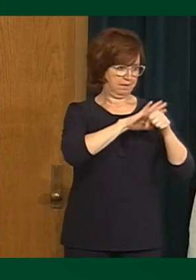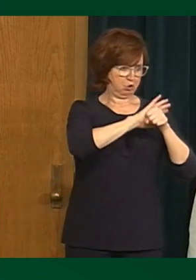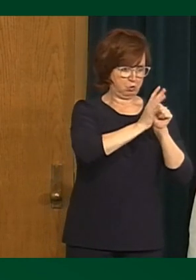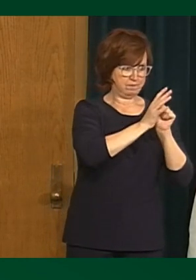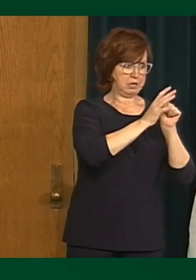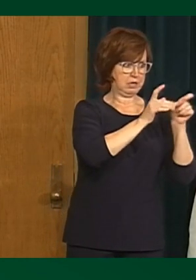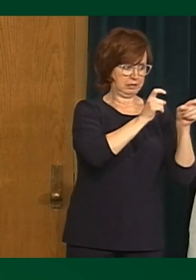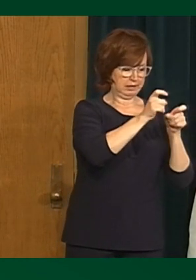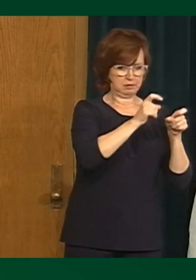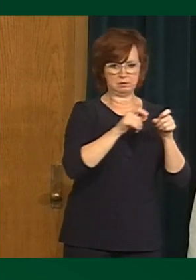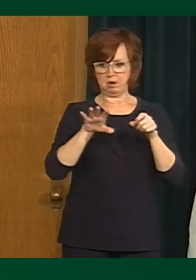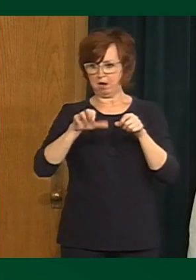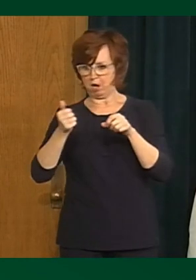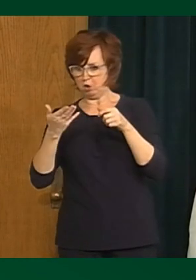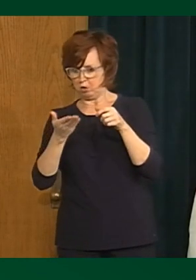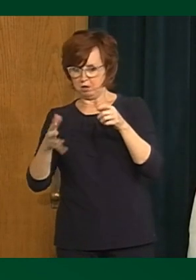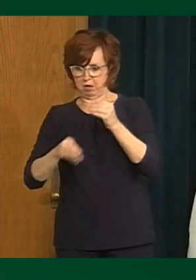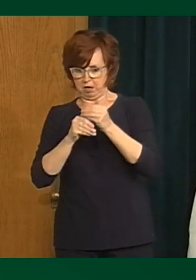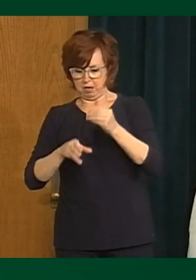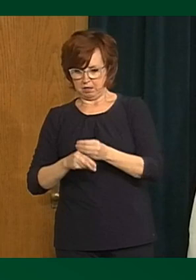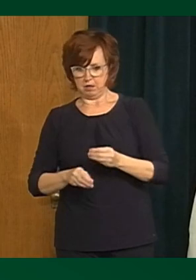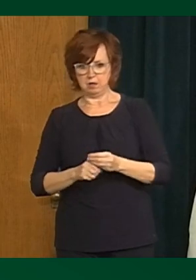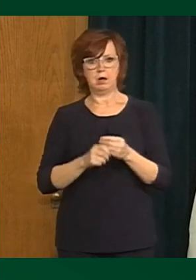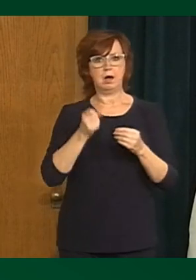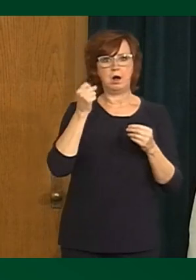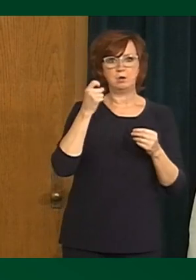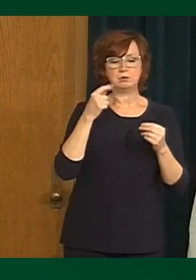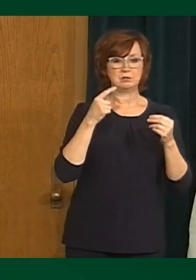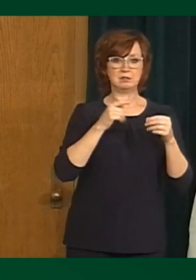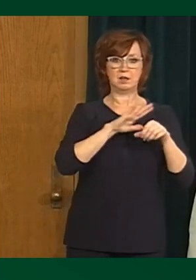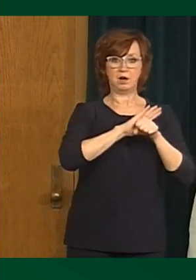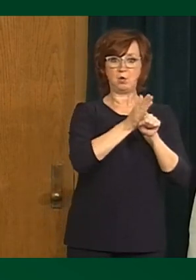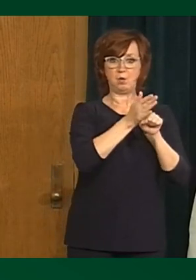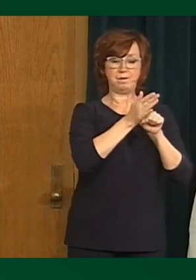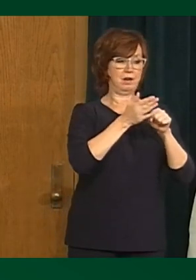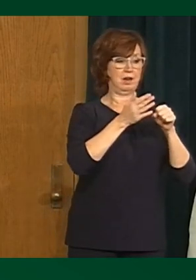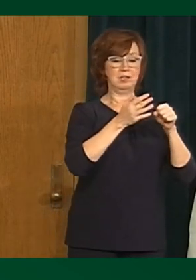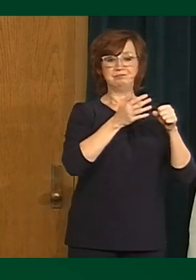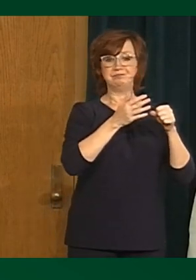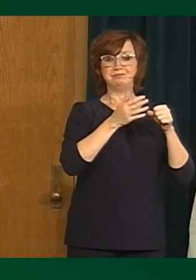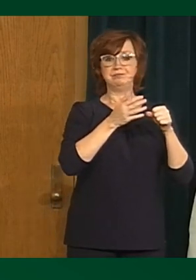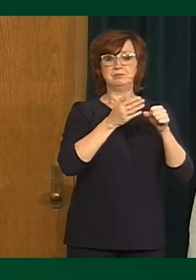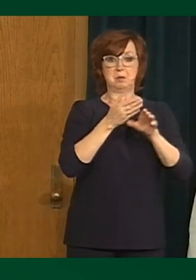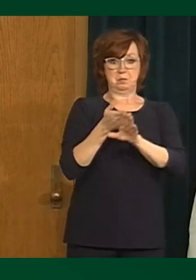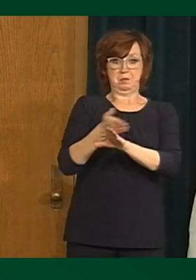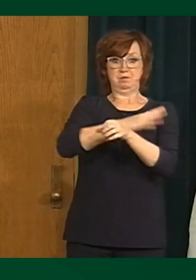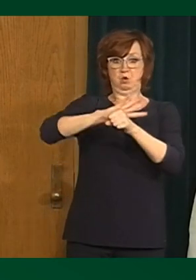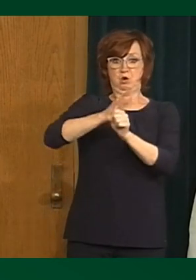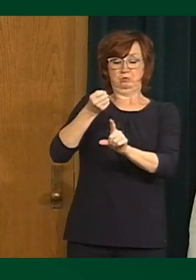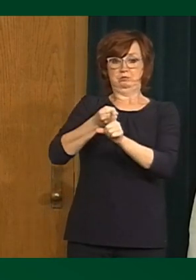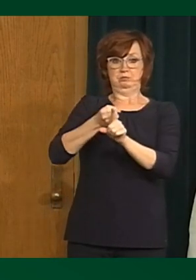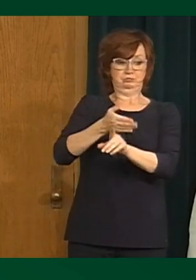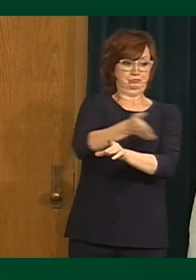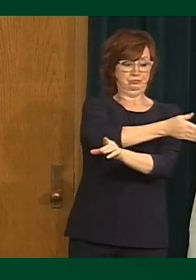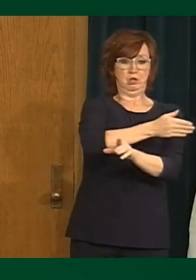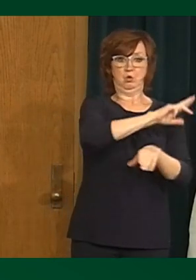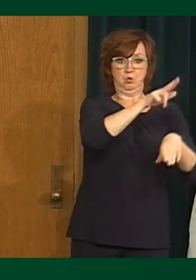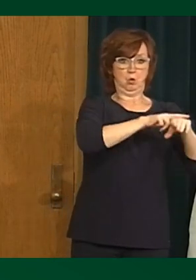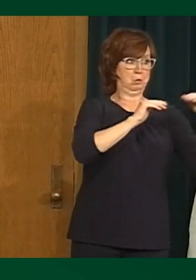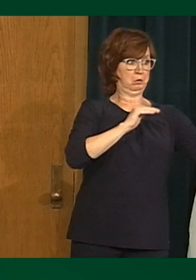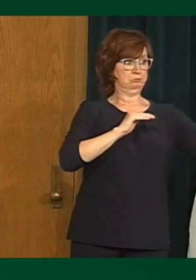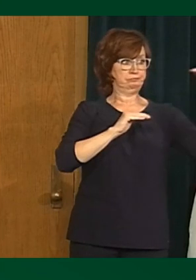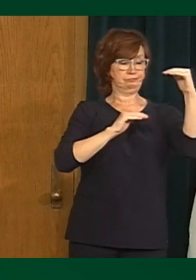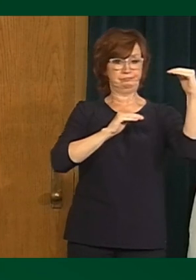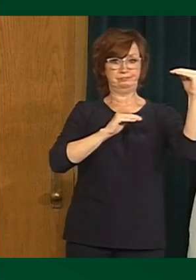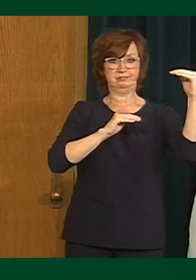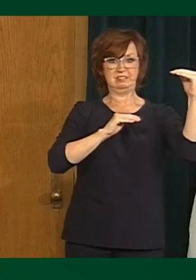are opening, we are in no way going back to normal, and we are a long way from our normal volumes in healthcare, and we will continue to monitor,